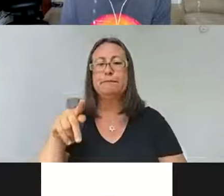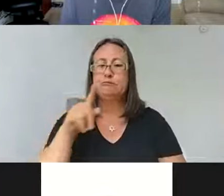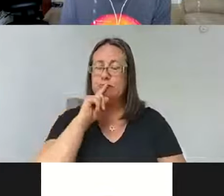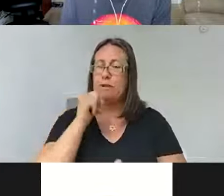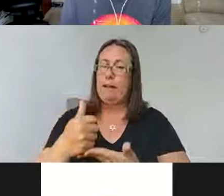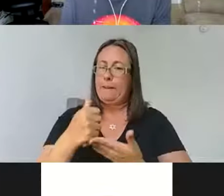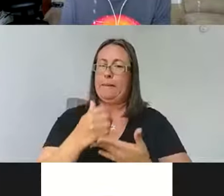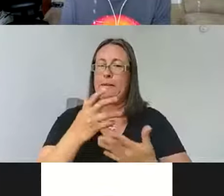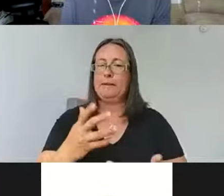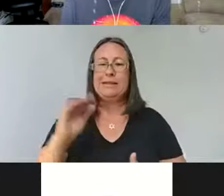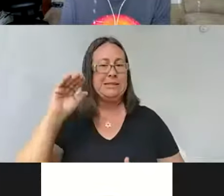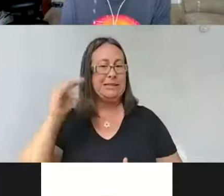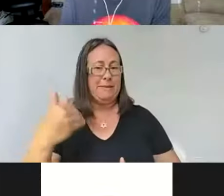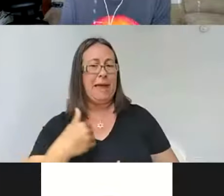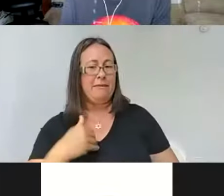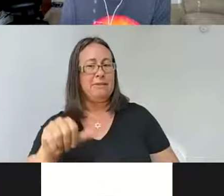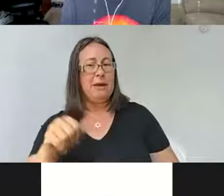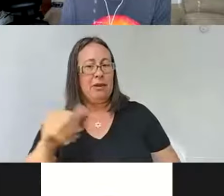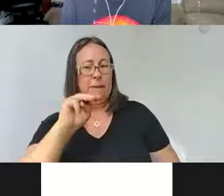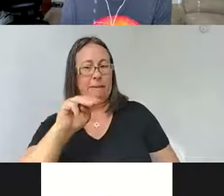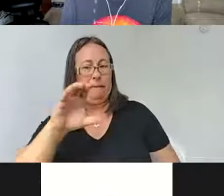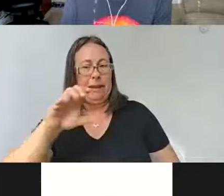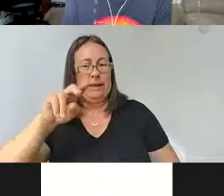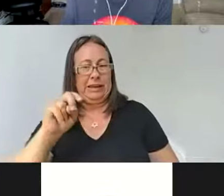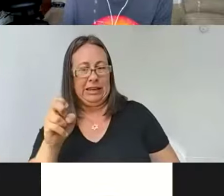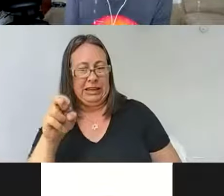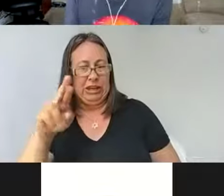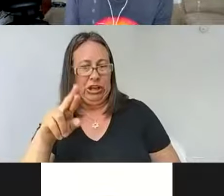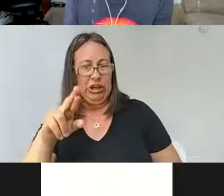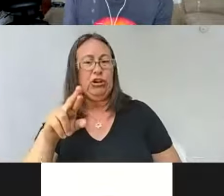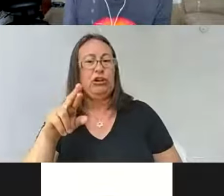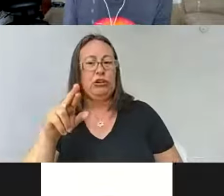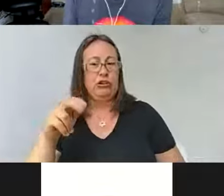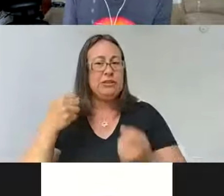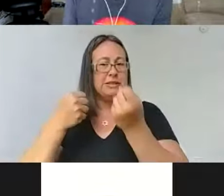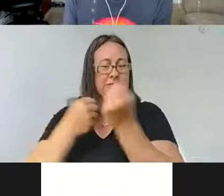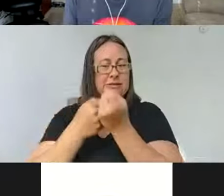looks like we have some other McNair scholars in the audience too, so that's great.